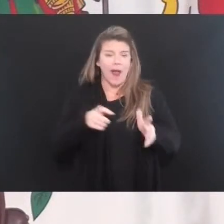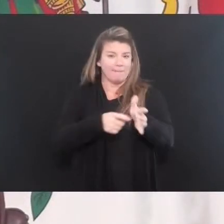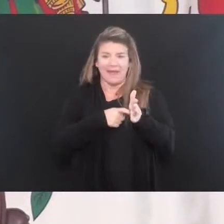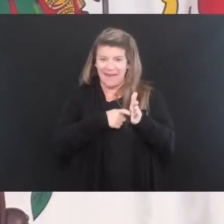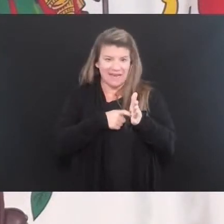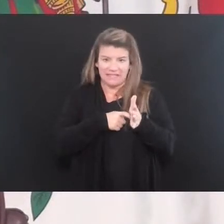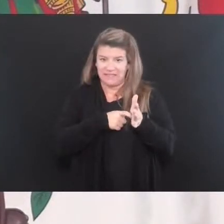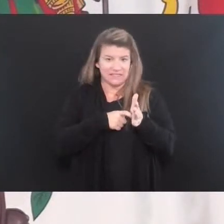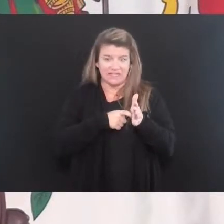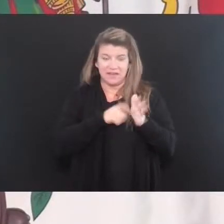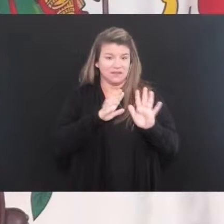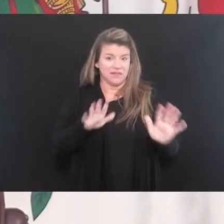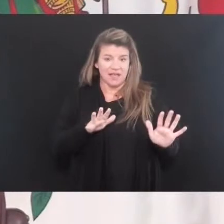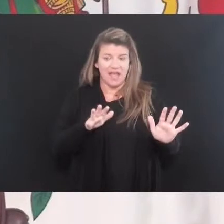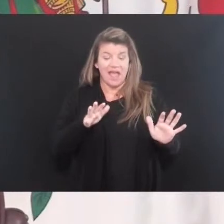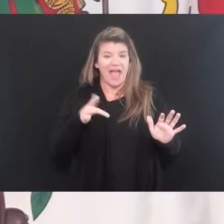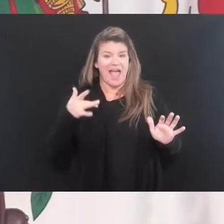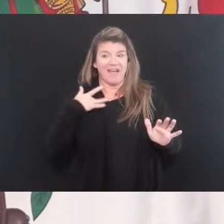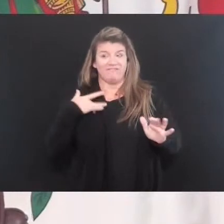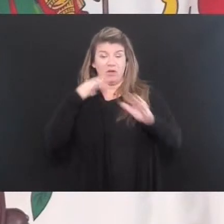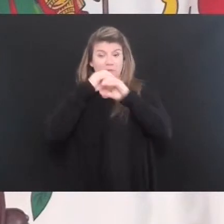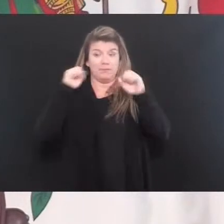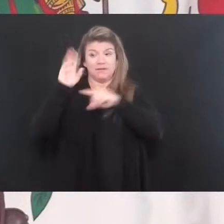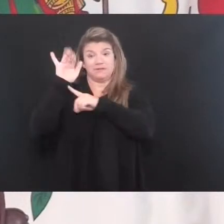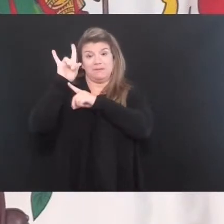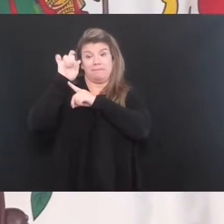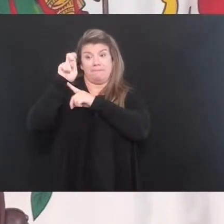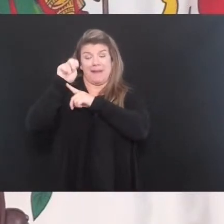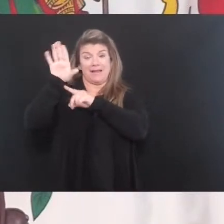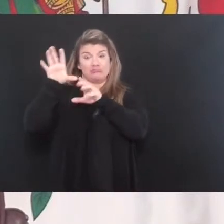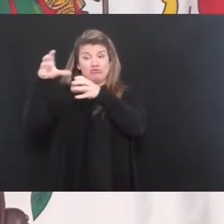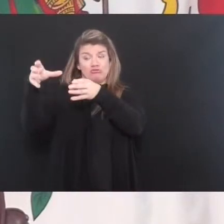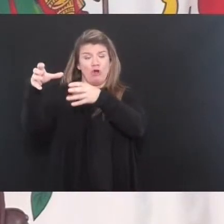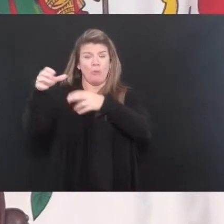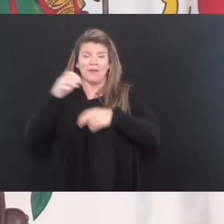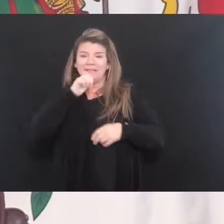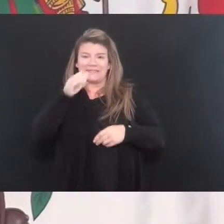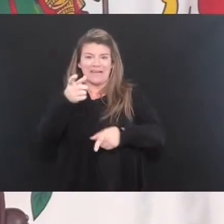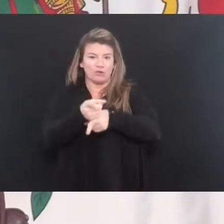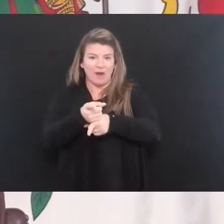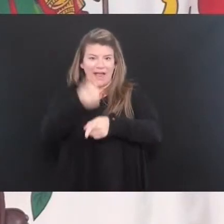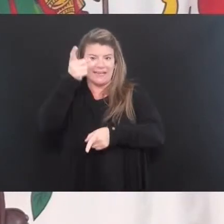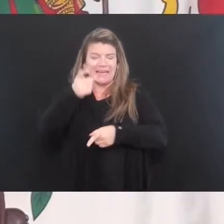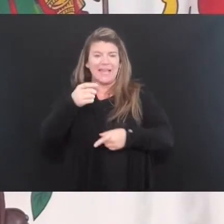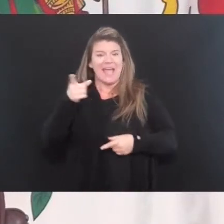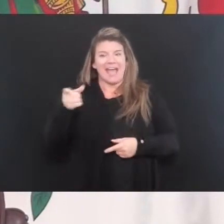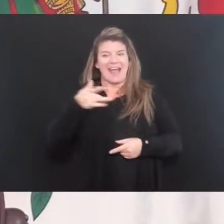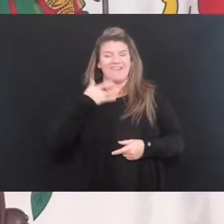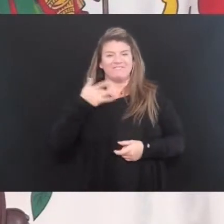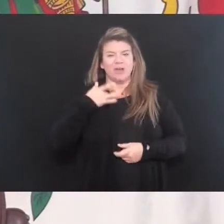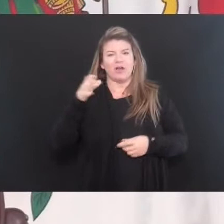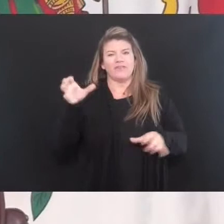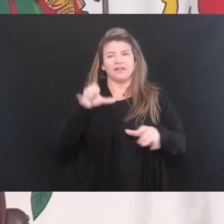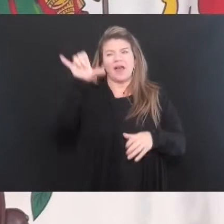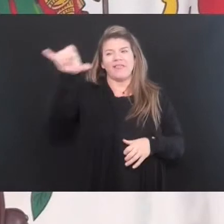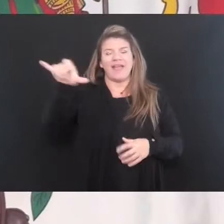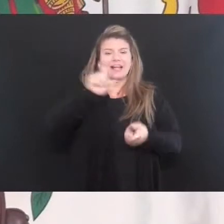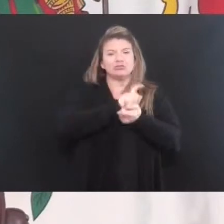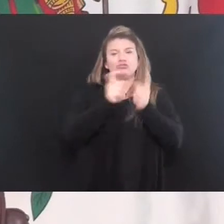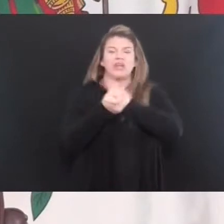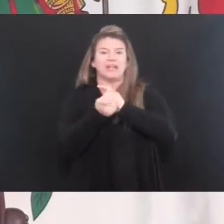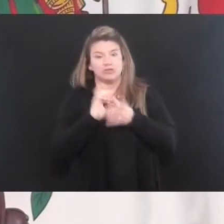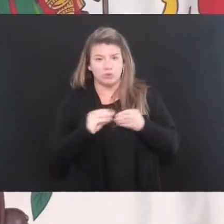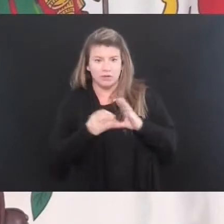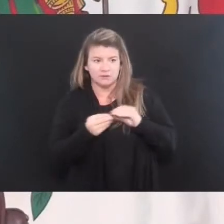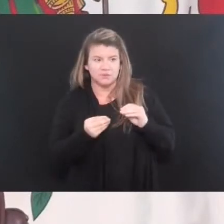period. I think the Biden administration and what they're doing is way out in left field, and I think it's done just to change the press, change the